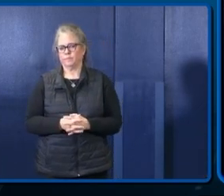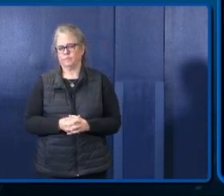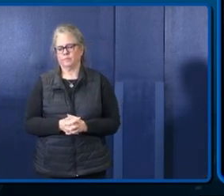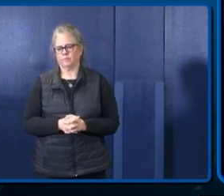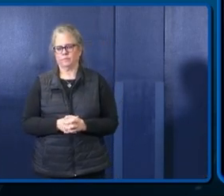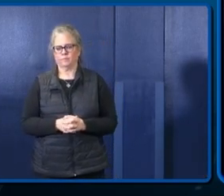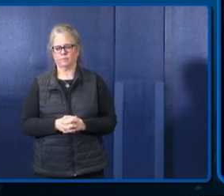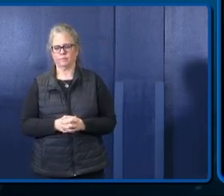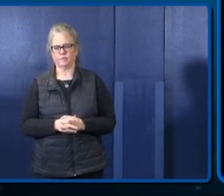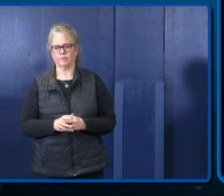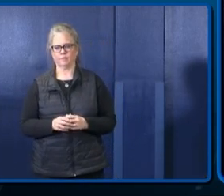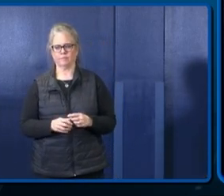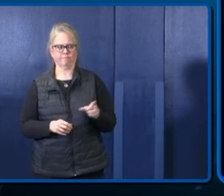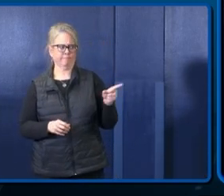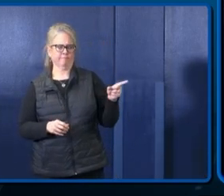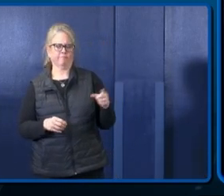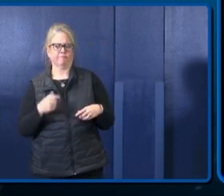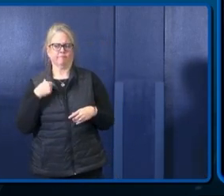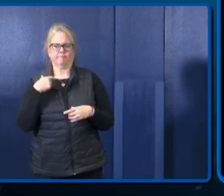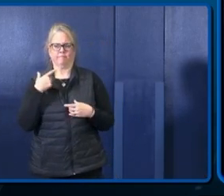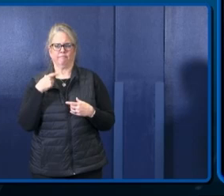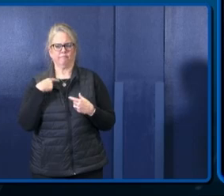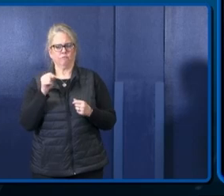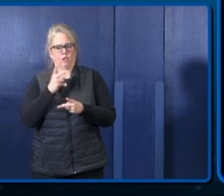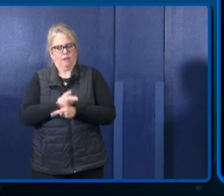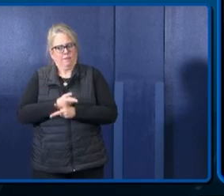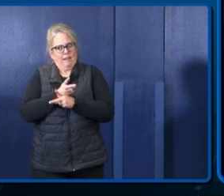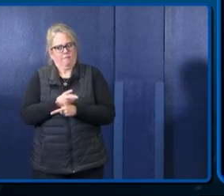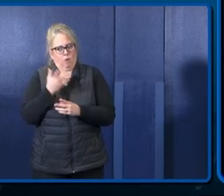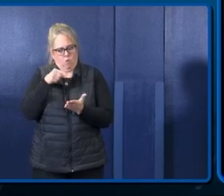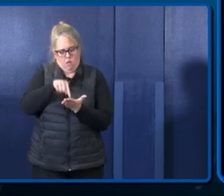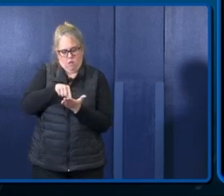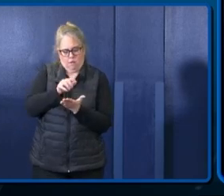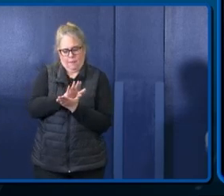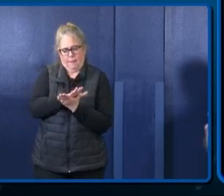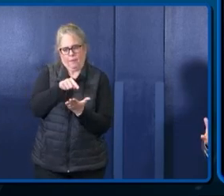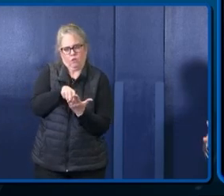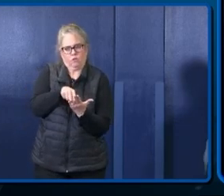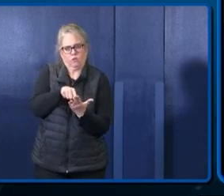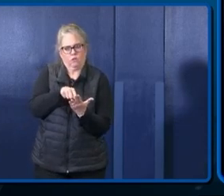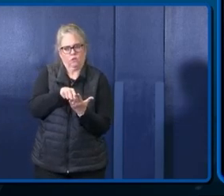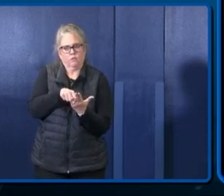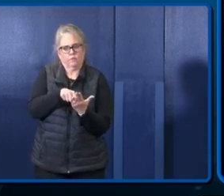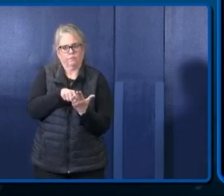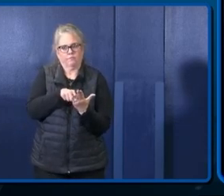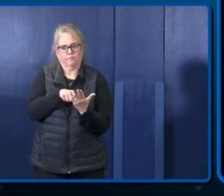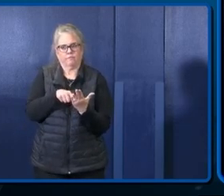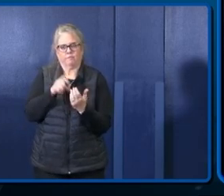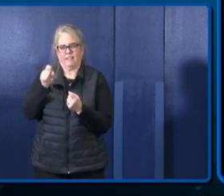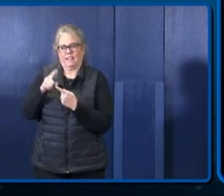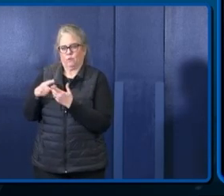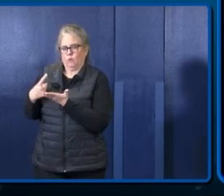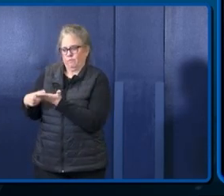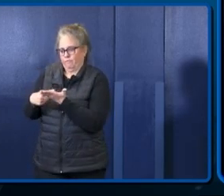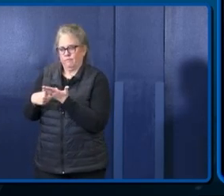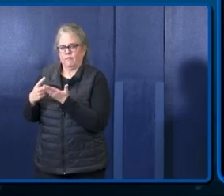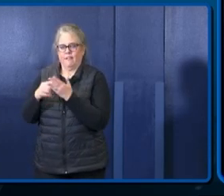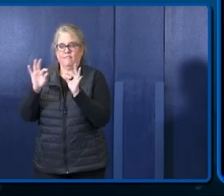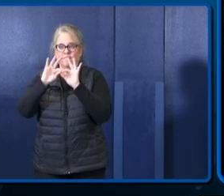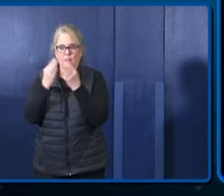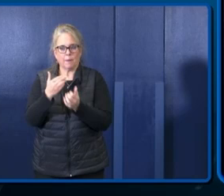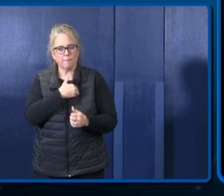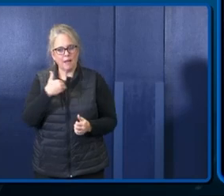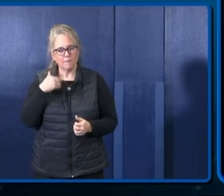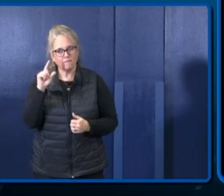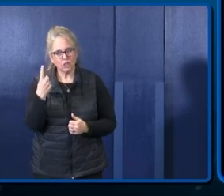and not say what's in this particular affidavit, obviously, until we have a chance to talk to all the family members and victims. But